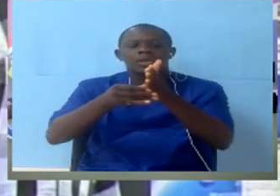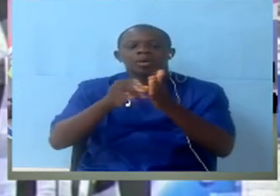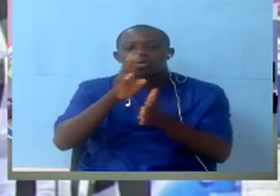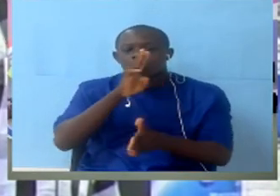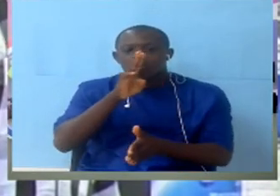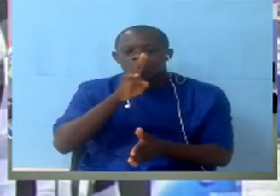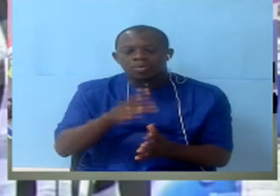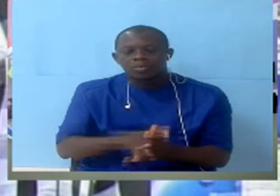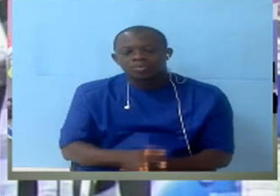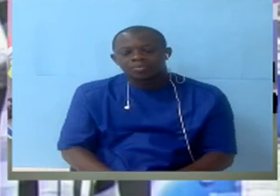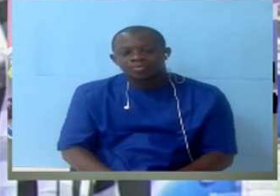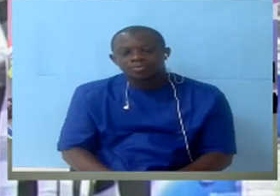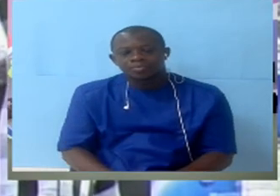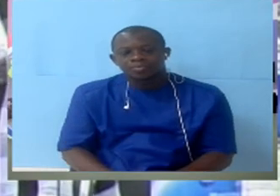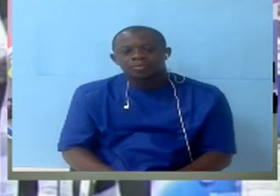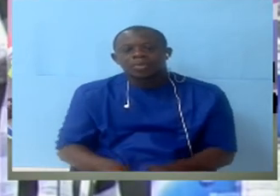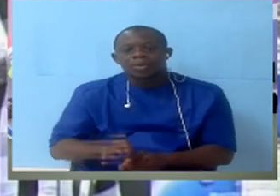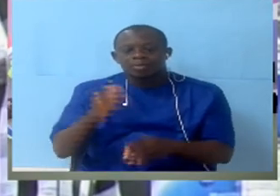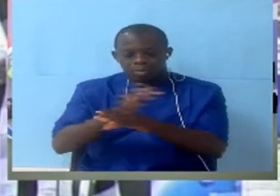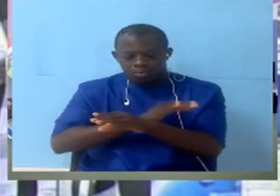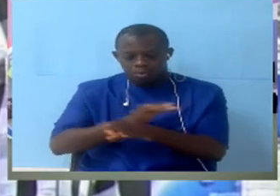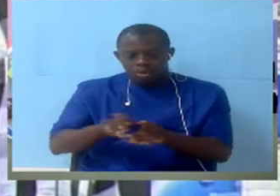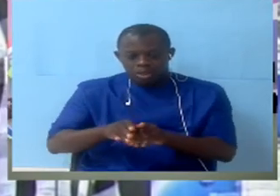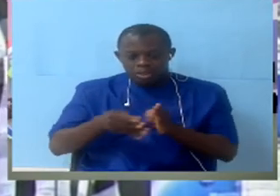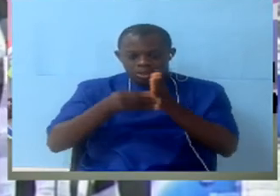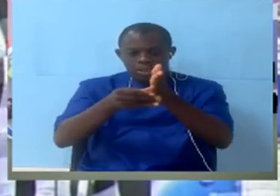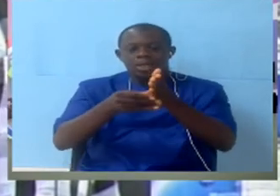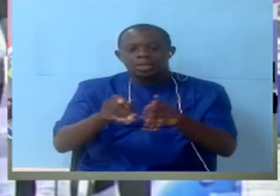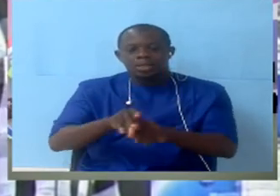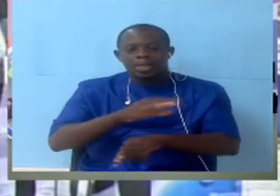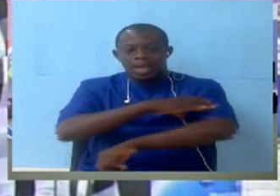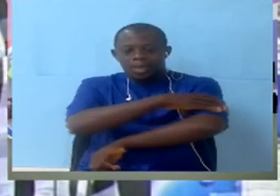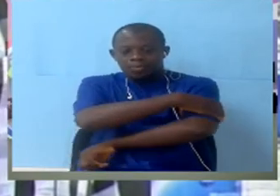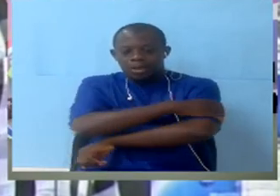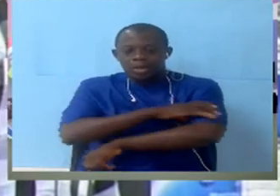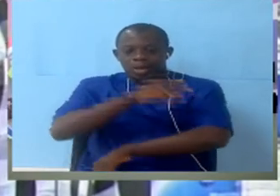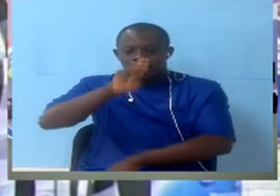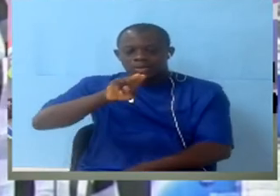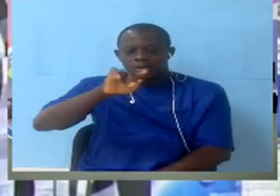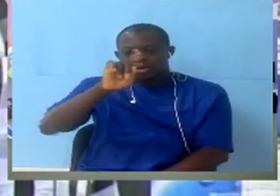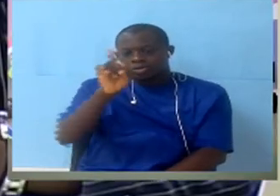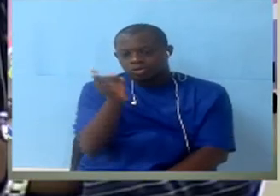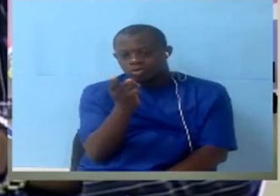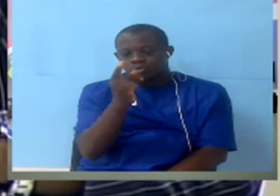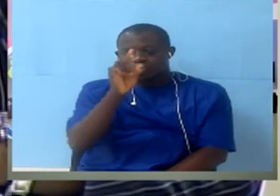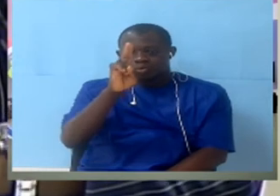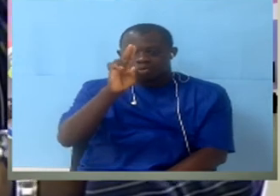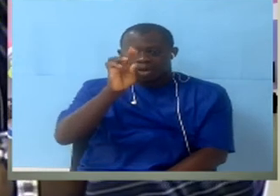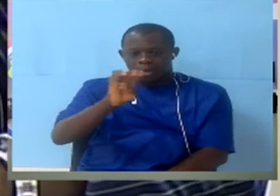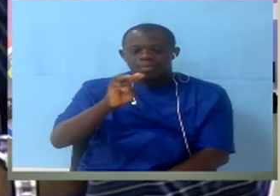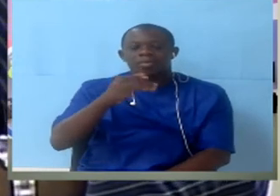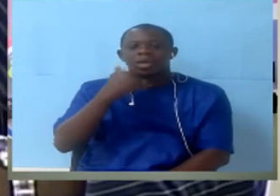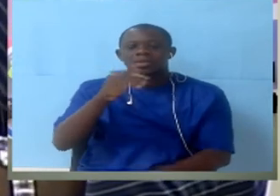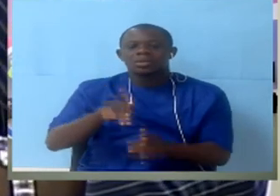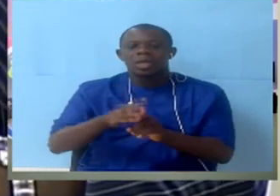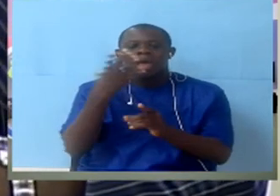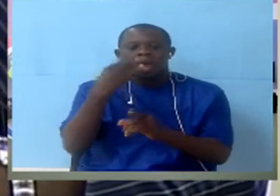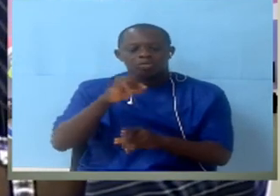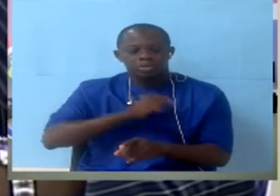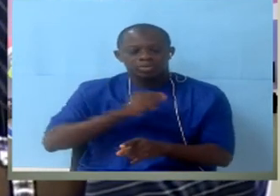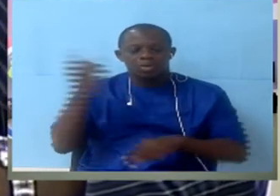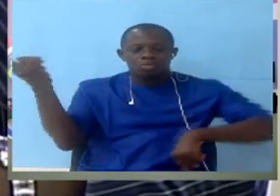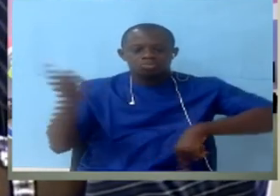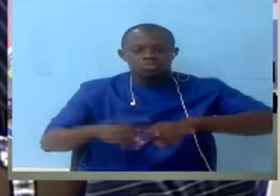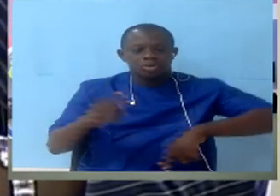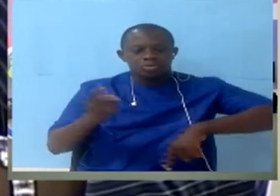matela commander. And the commander was Captain Gom. His commander was Captain Gom. So How was he beating you? Atara